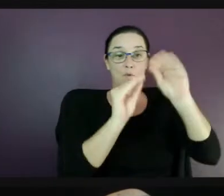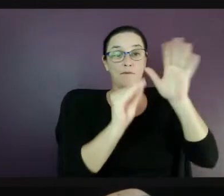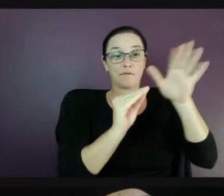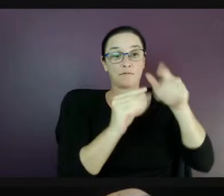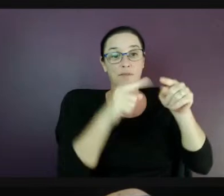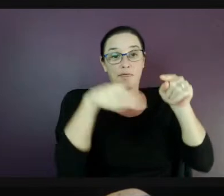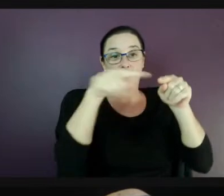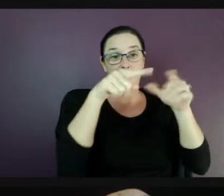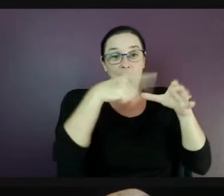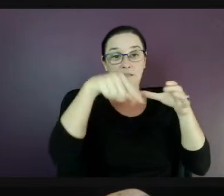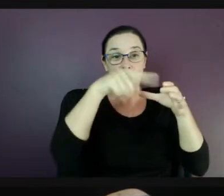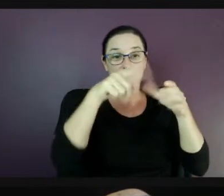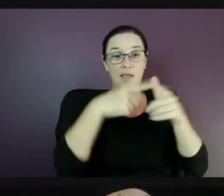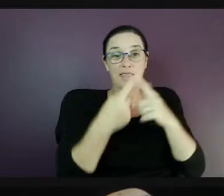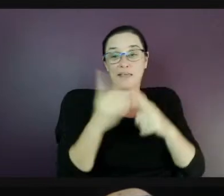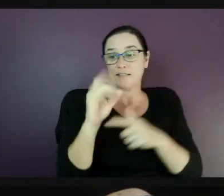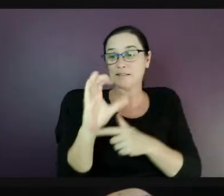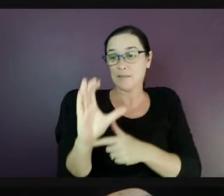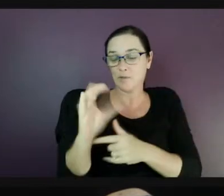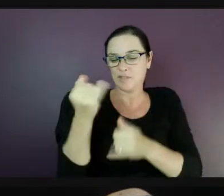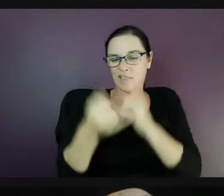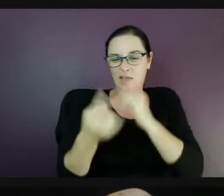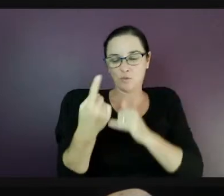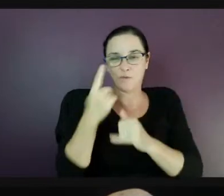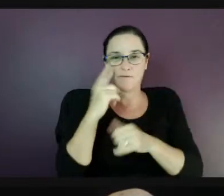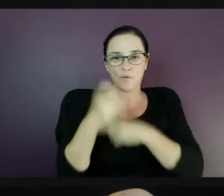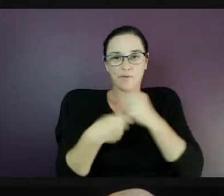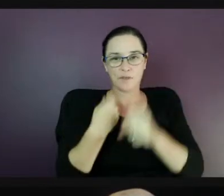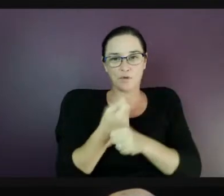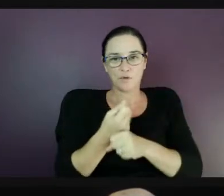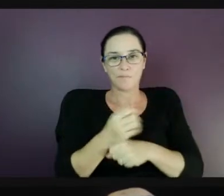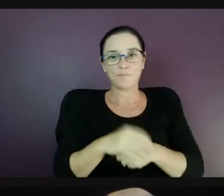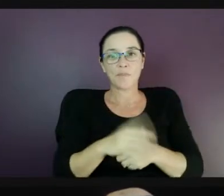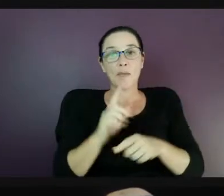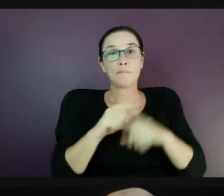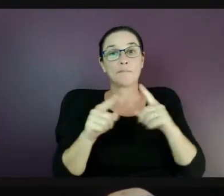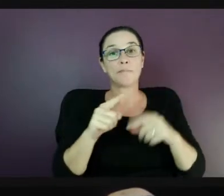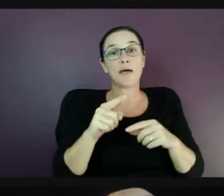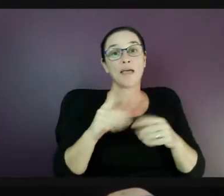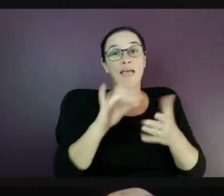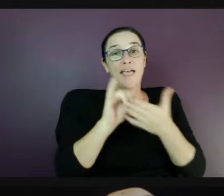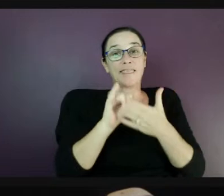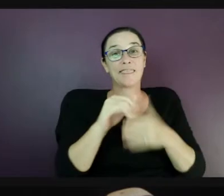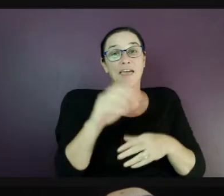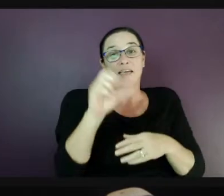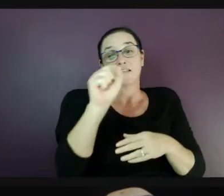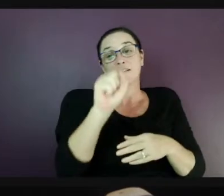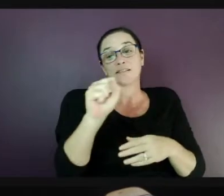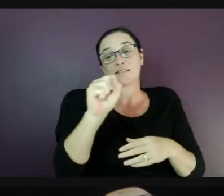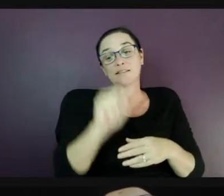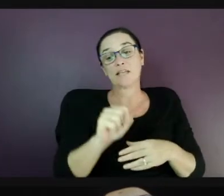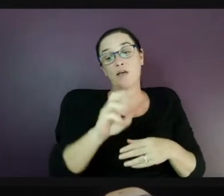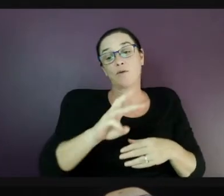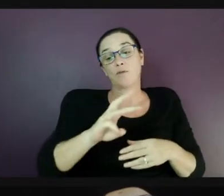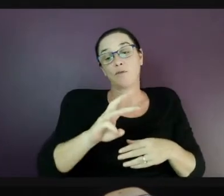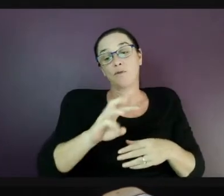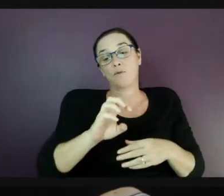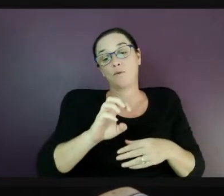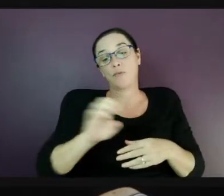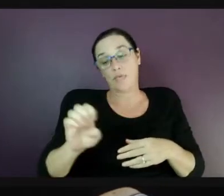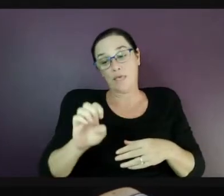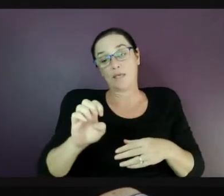of the year there. Still, that southeast rift connector is still open at the time. You can see earthquakes happening there, happening under the